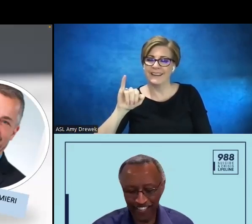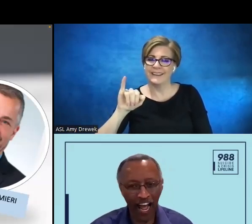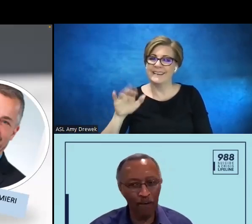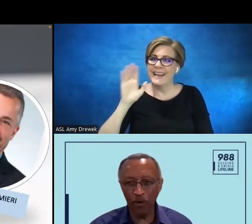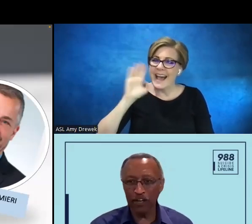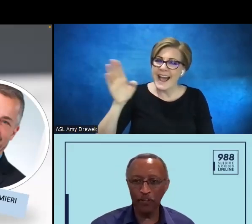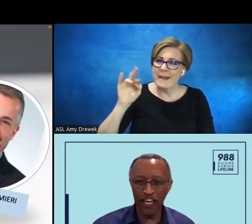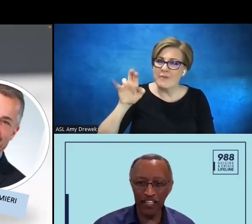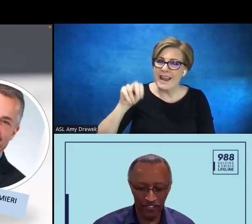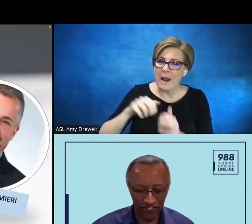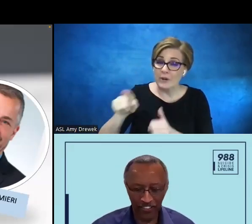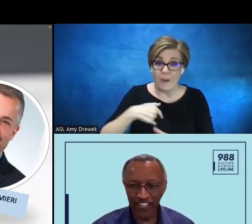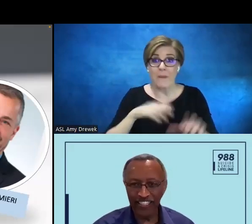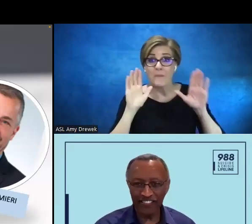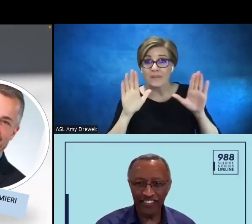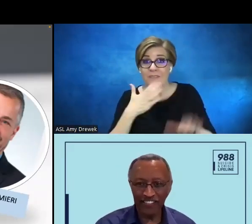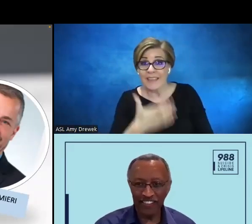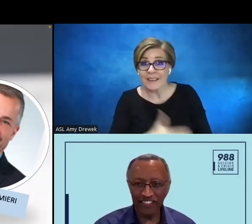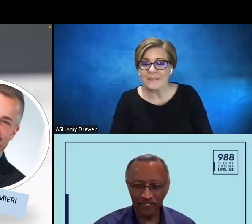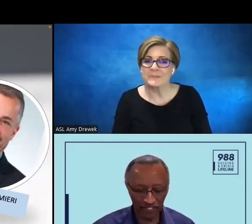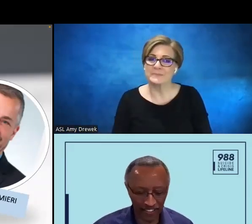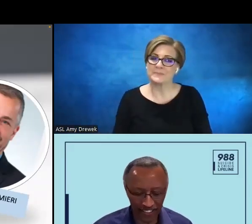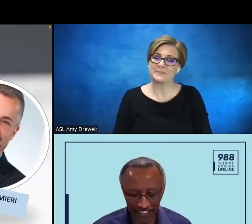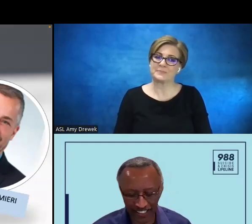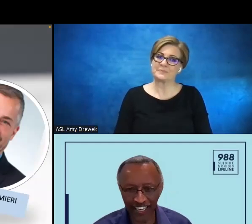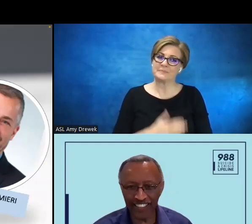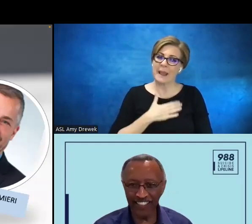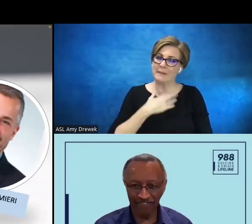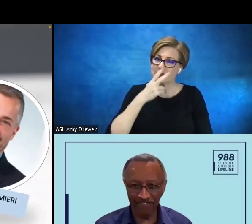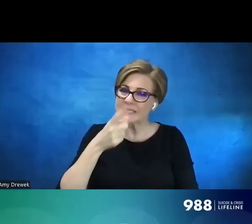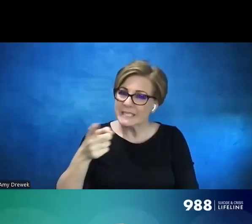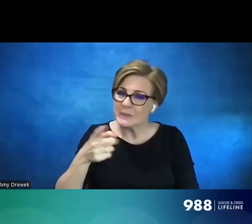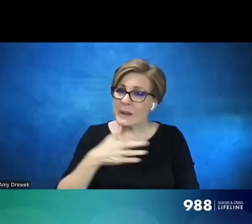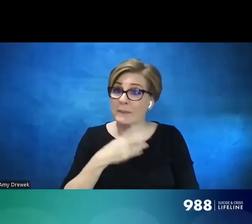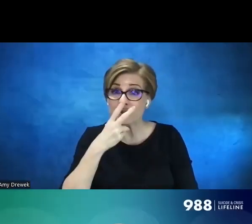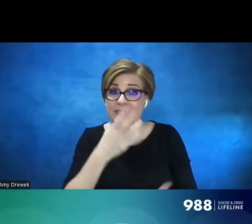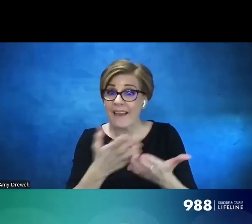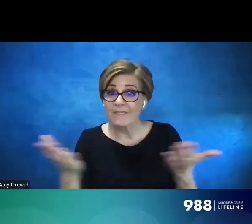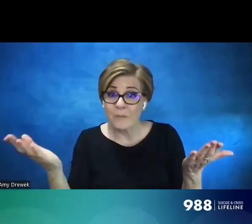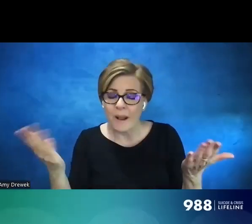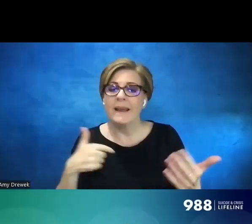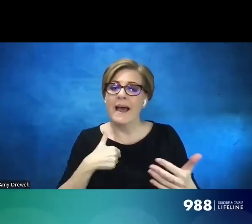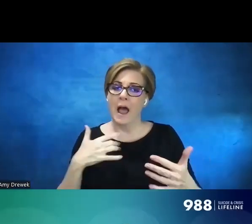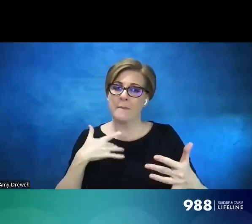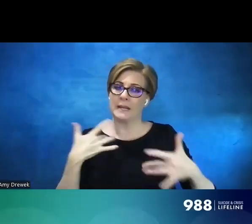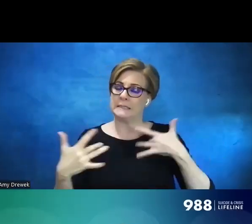you? I am wonderful. Thank you. Good to see you. Good to see everybody, and really excited about